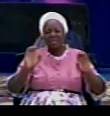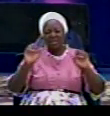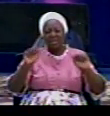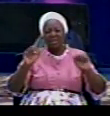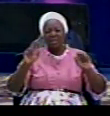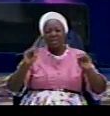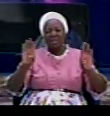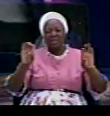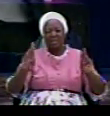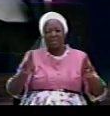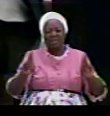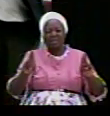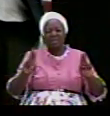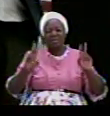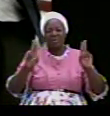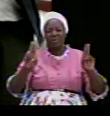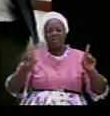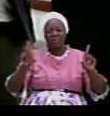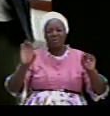ulcer,